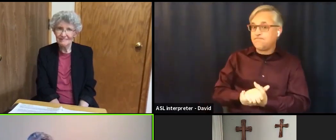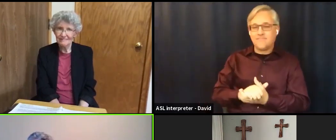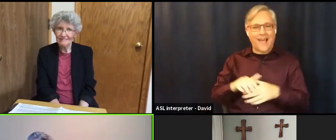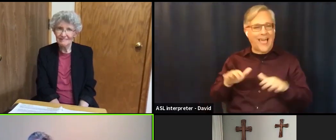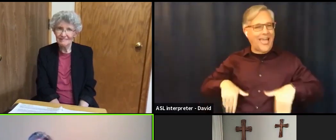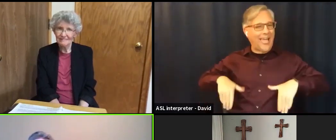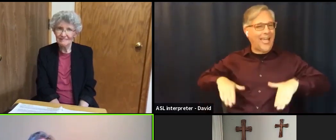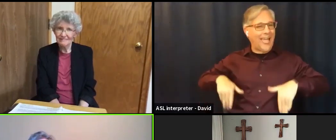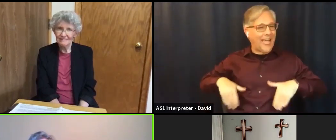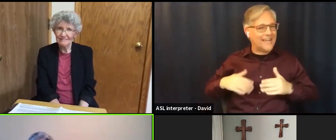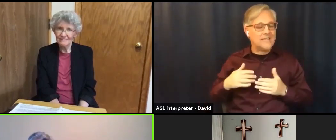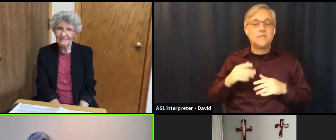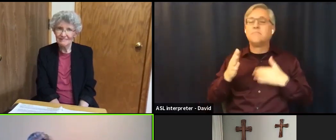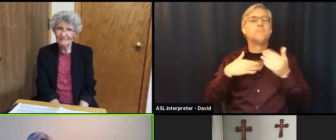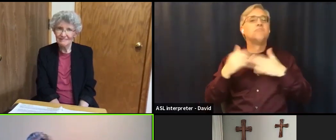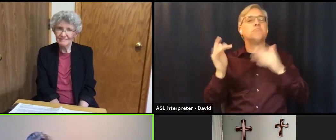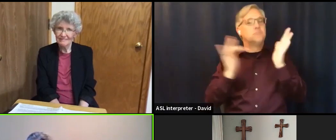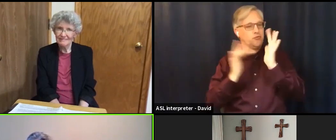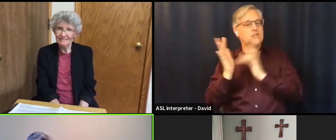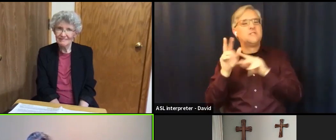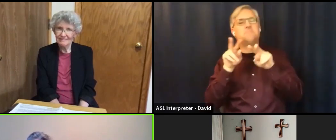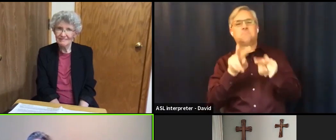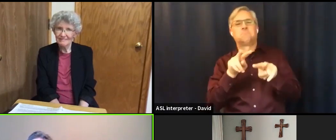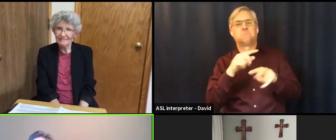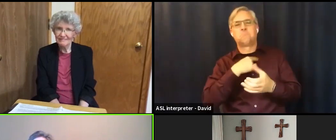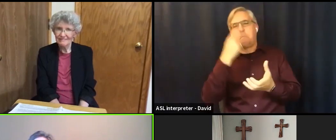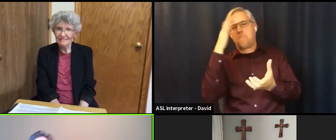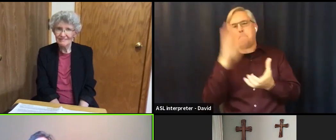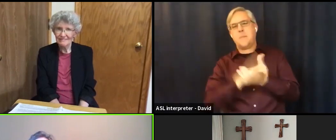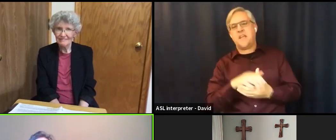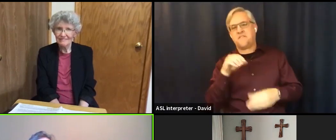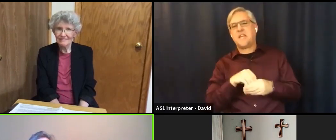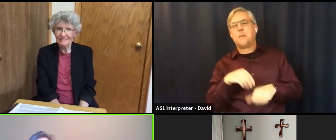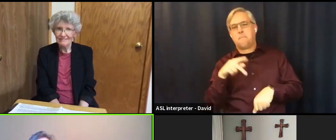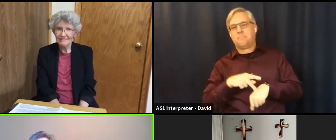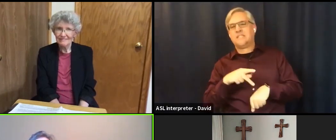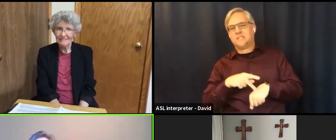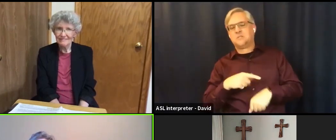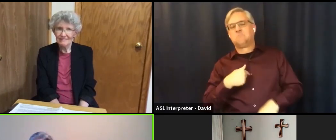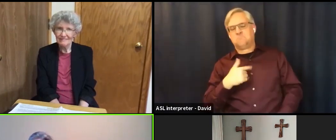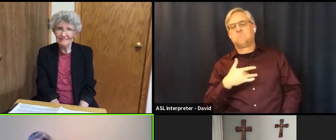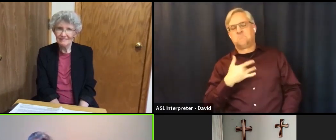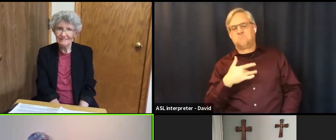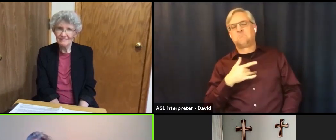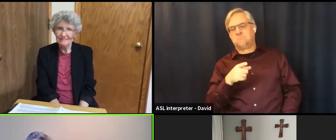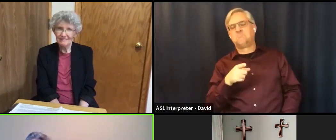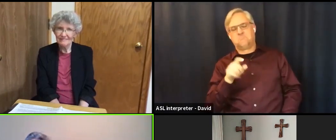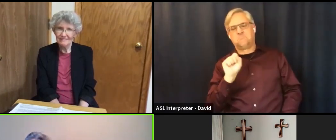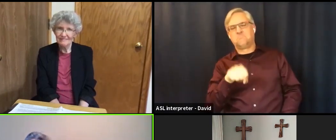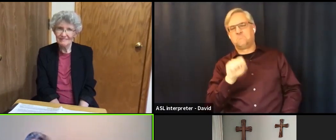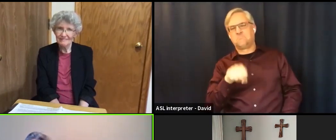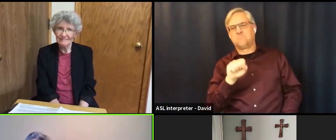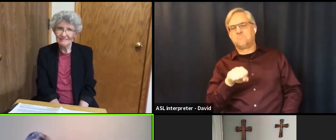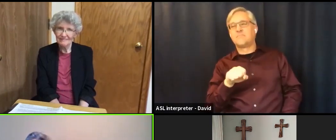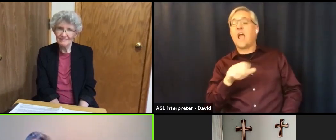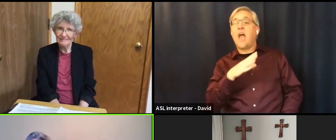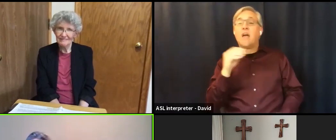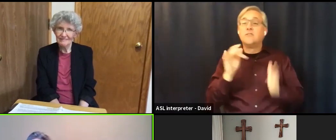Jesus, though, believes in Peter and in the power of the work that we do together.